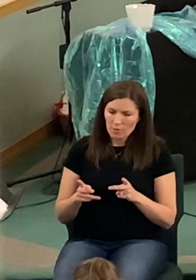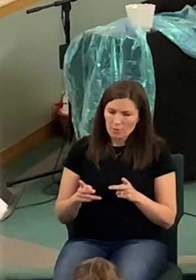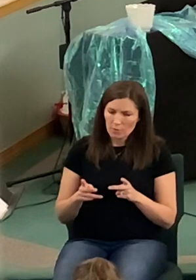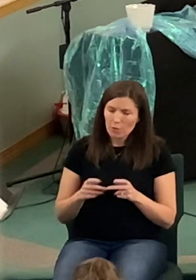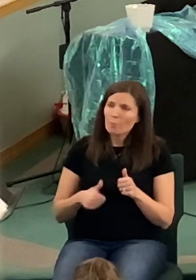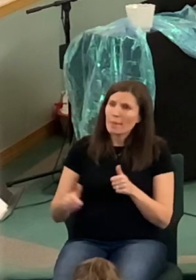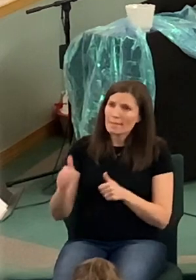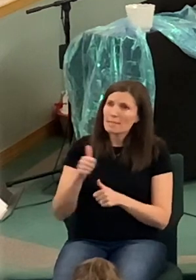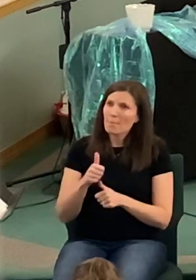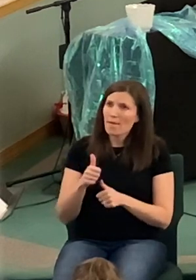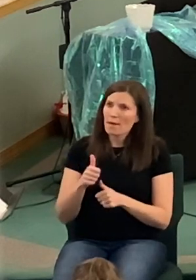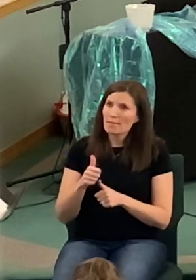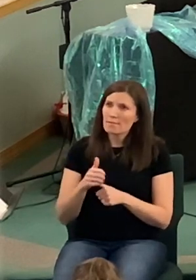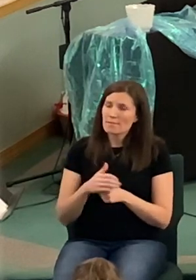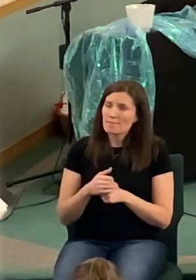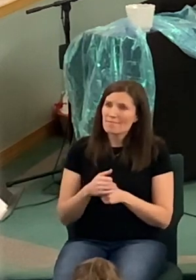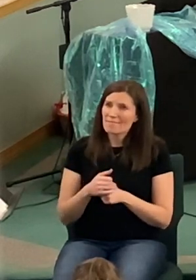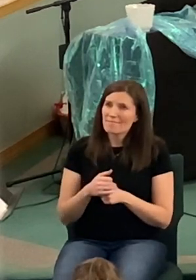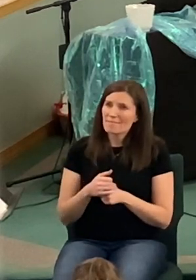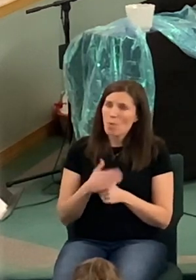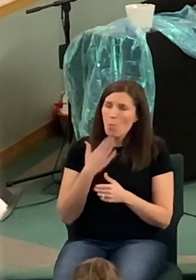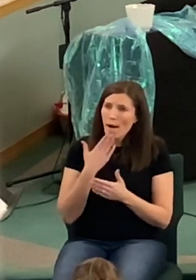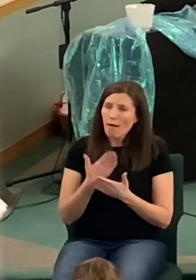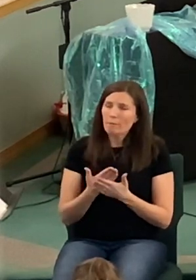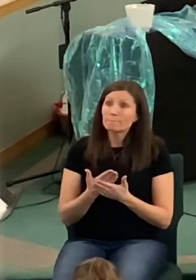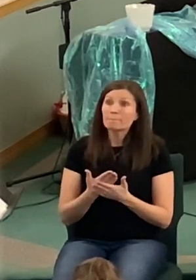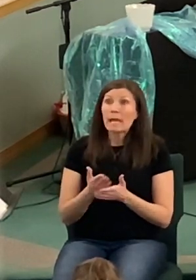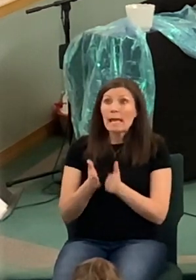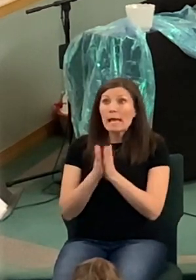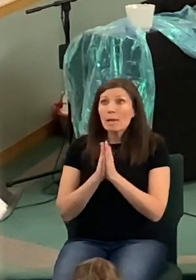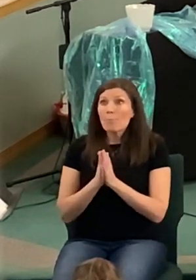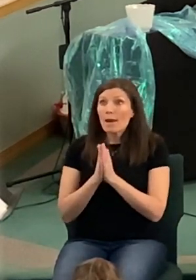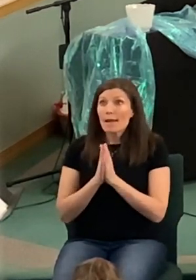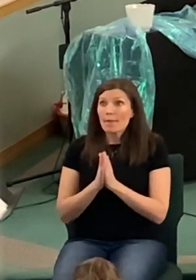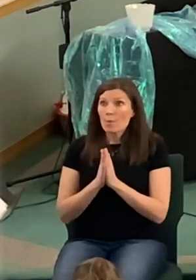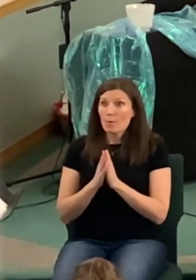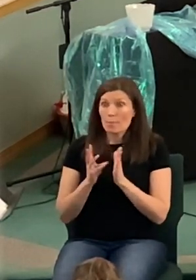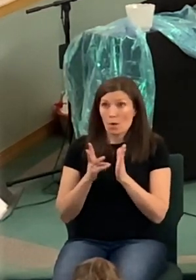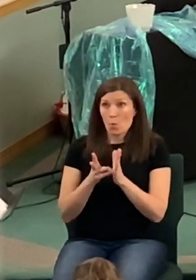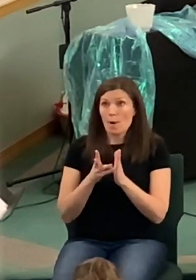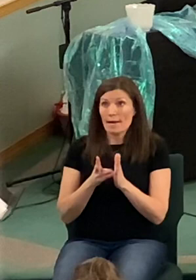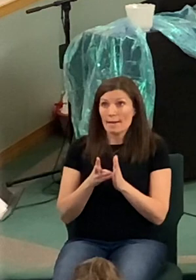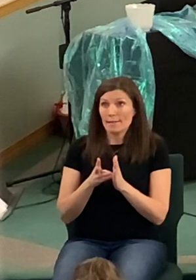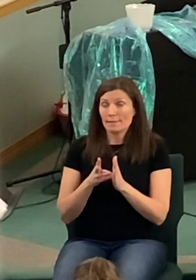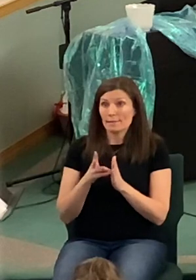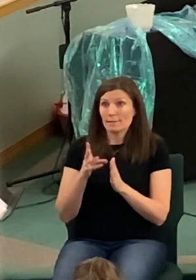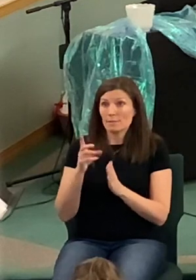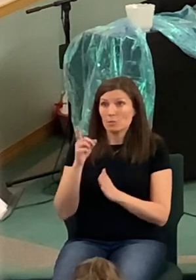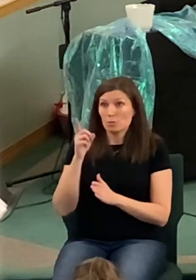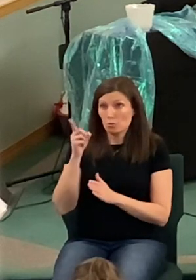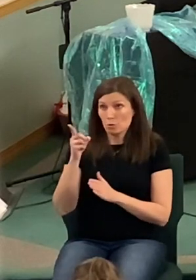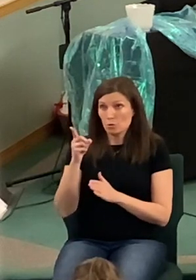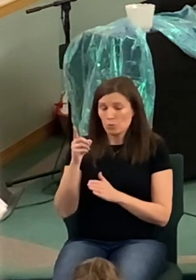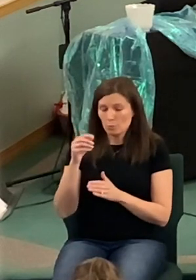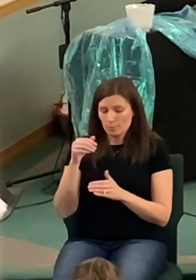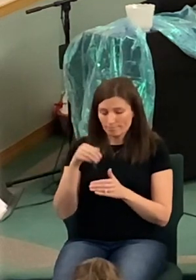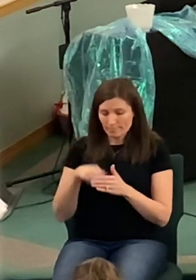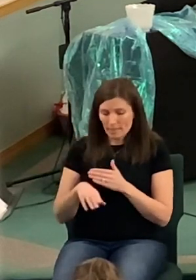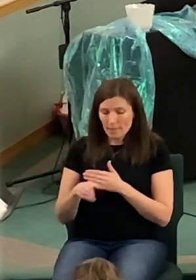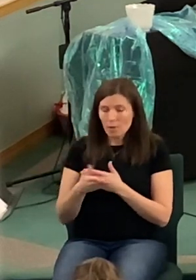us like you want it to be. And I pray that we would be able to witness to you in those circumstances.